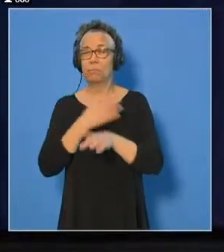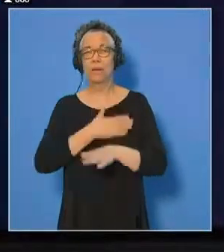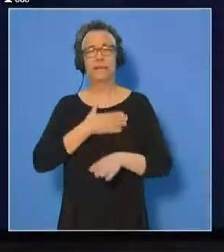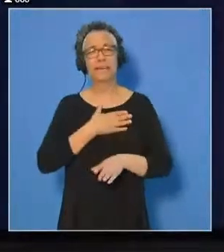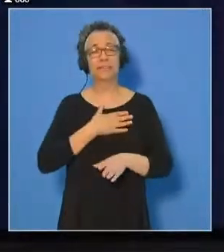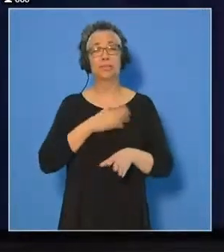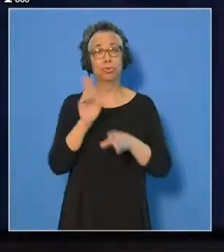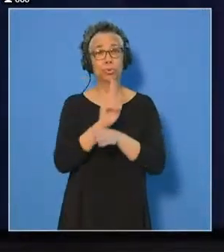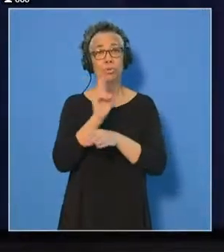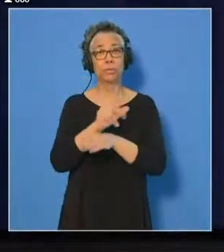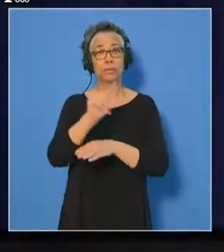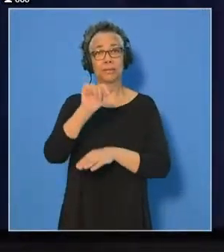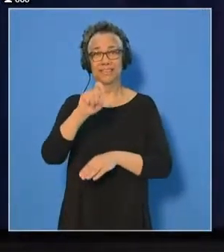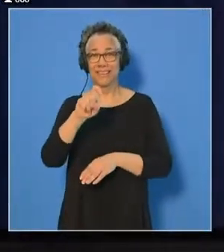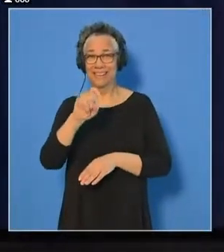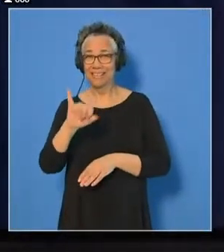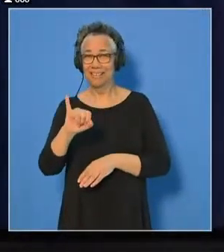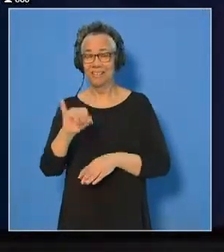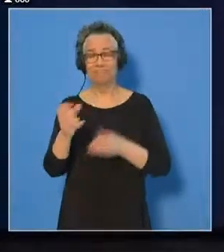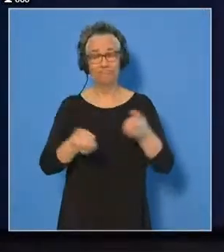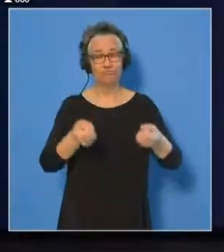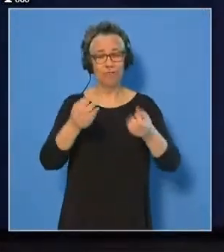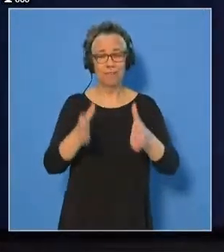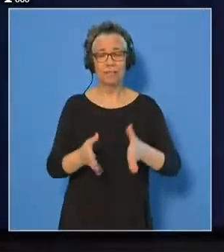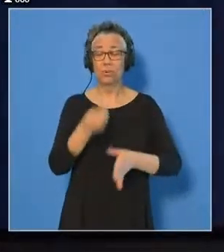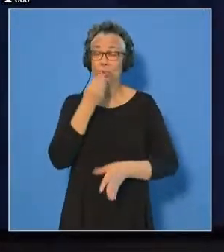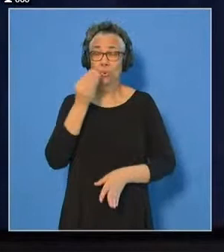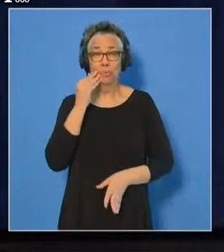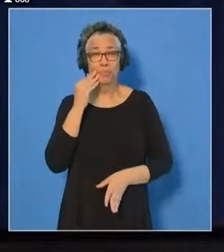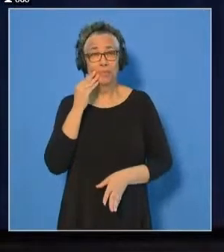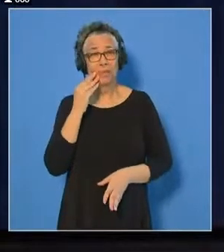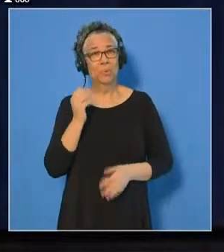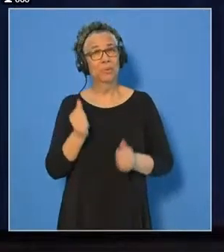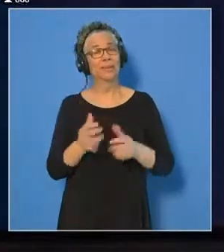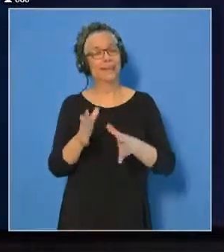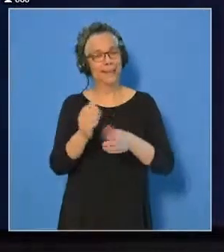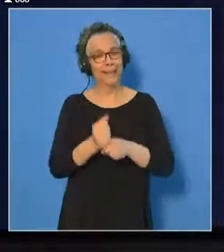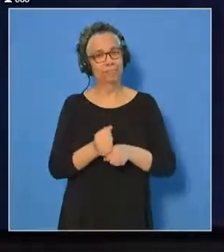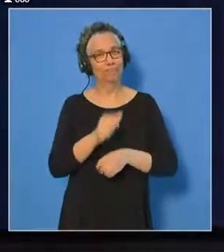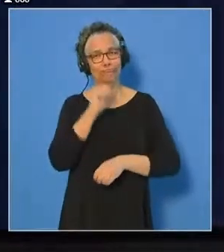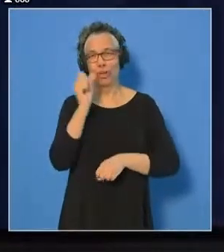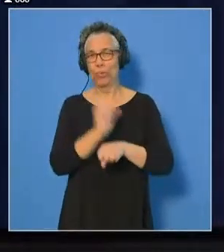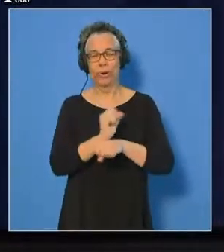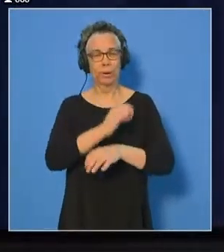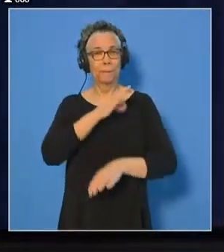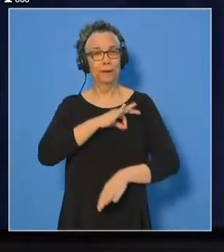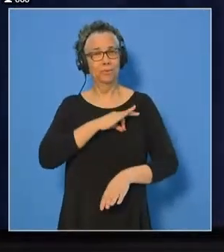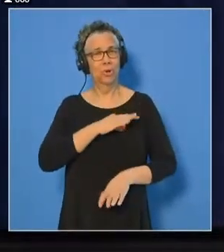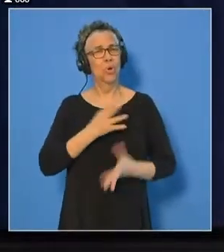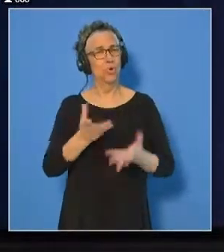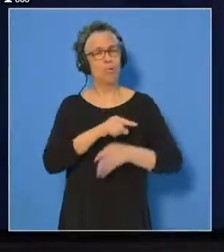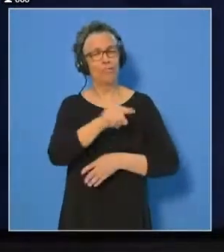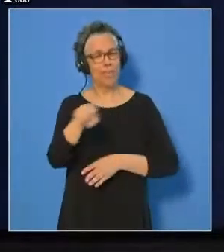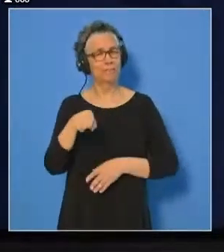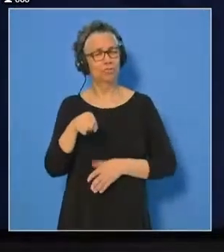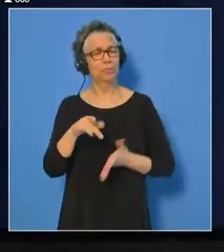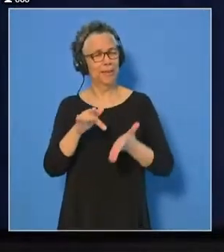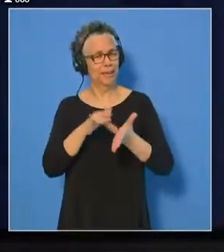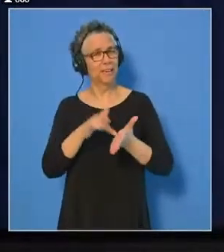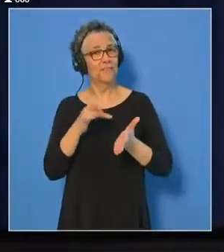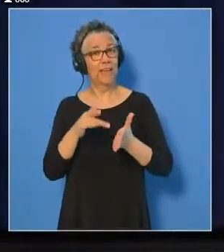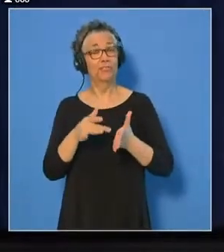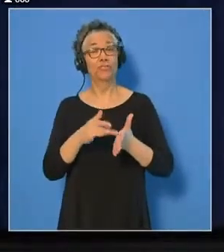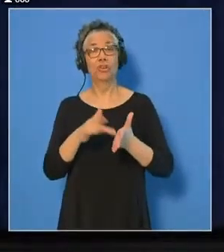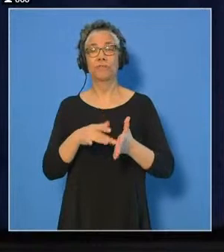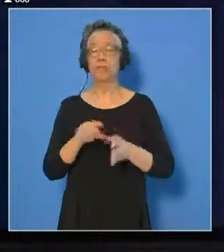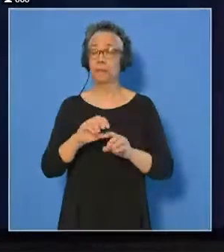home right now, in many instances collecting unemployment benefits. And we want them to make sure that they can take advantage of the opportunity to try to